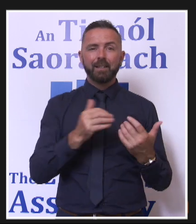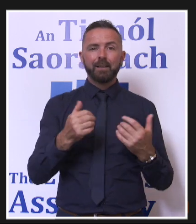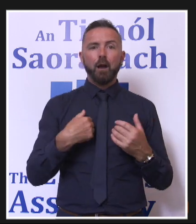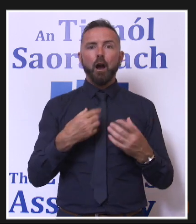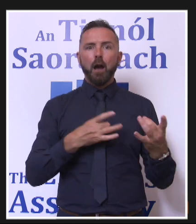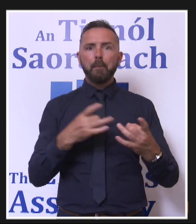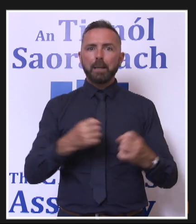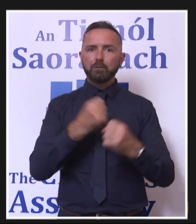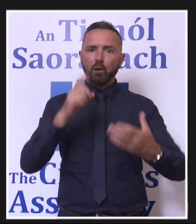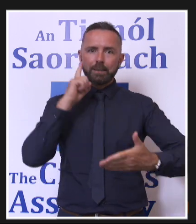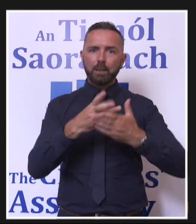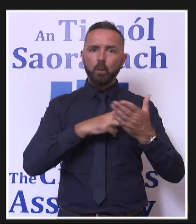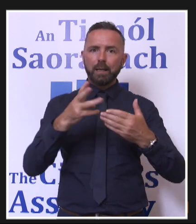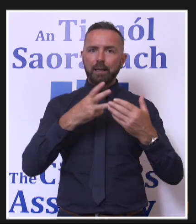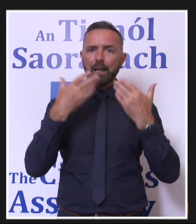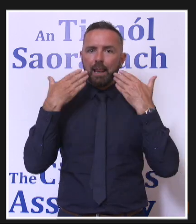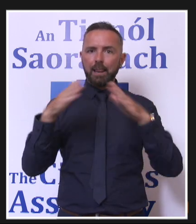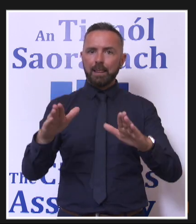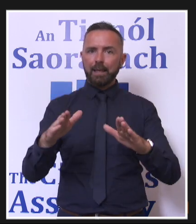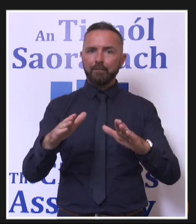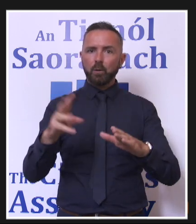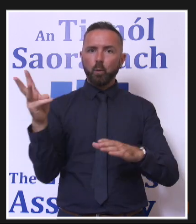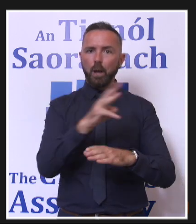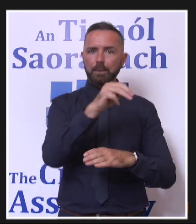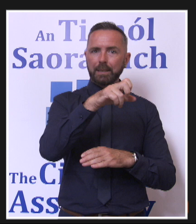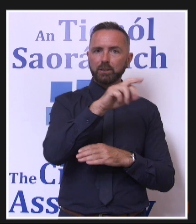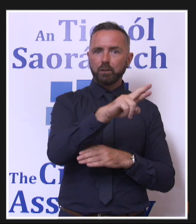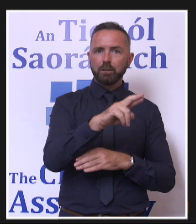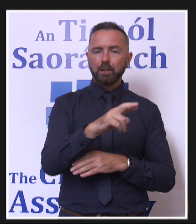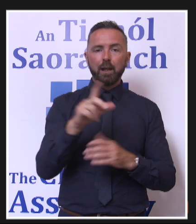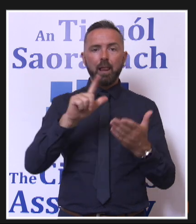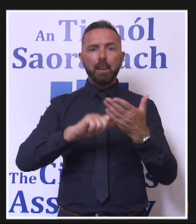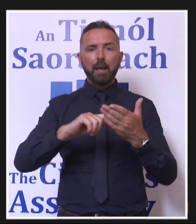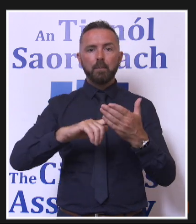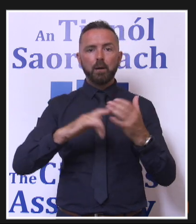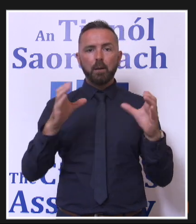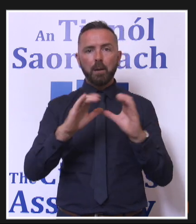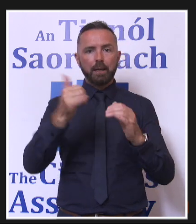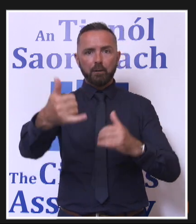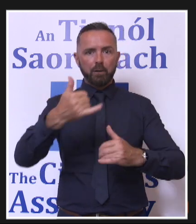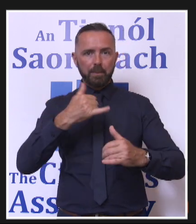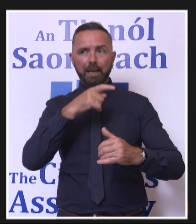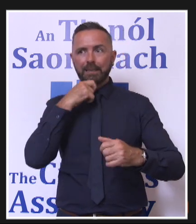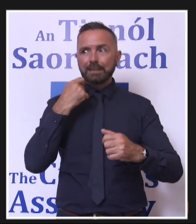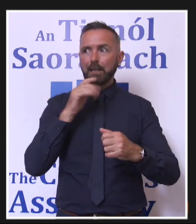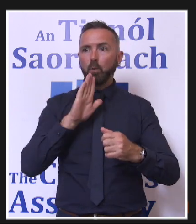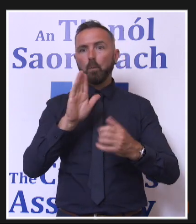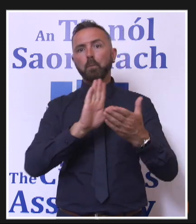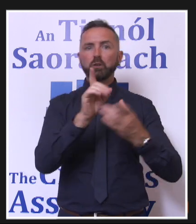decision when I left Westminster that the Labour Party wasn't going to ring me up and say, oh, you shouldn't say that, or you should do it. That doesn't